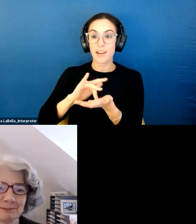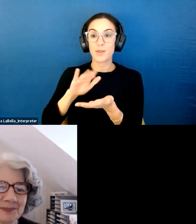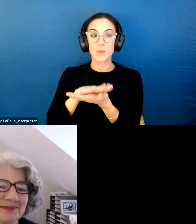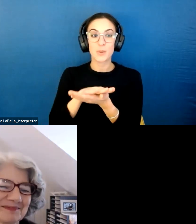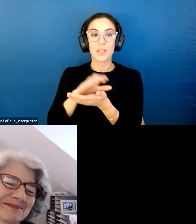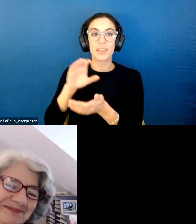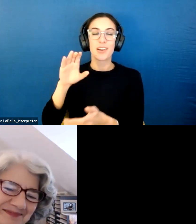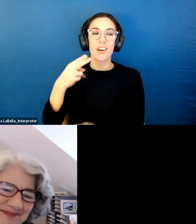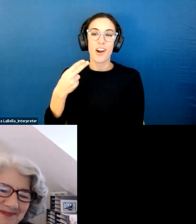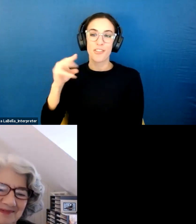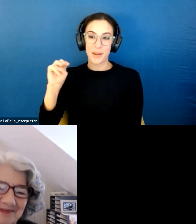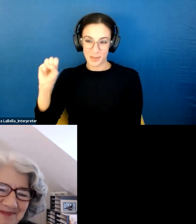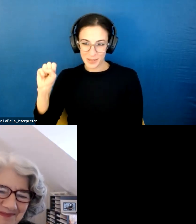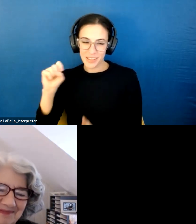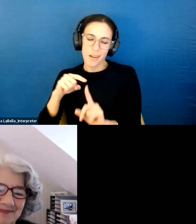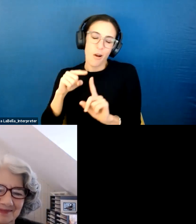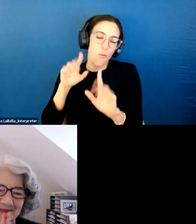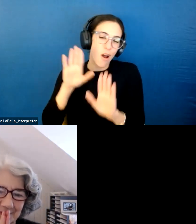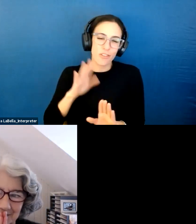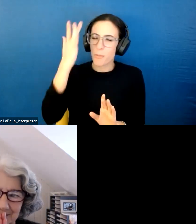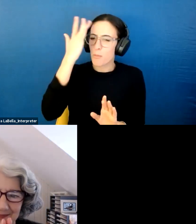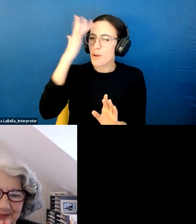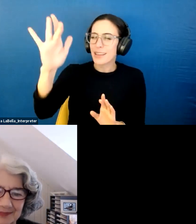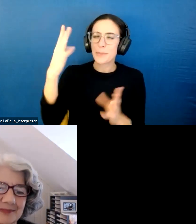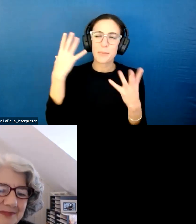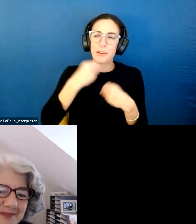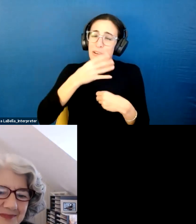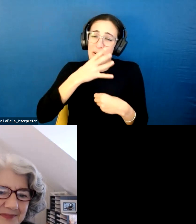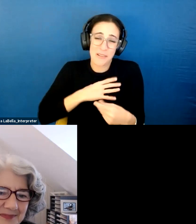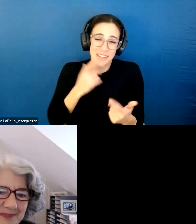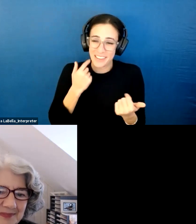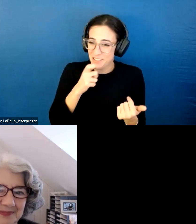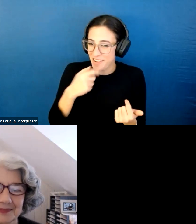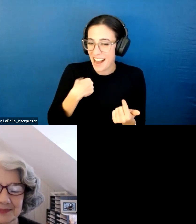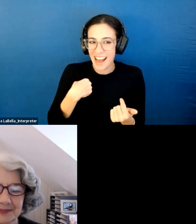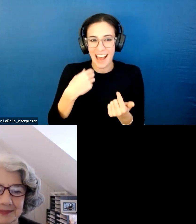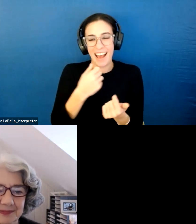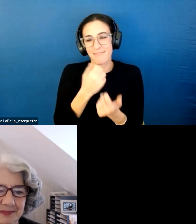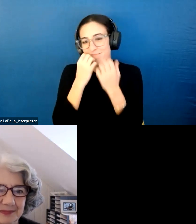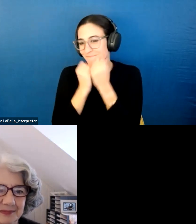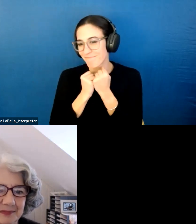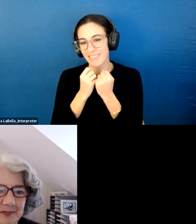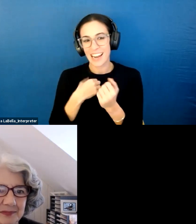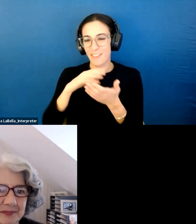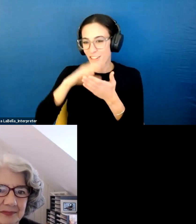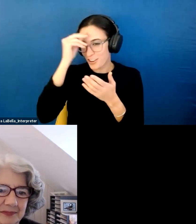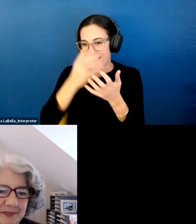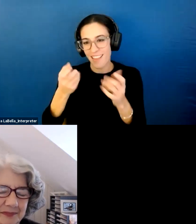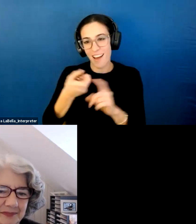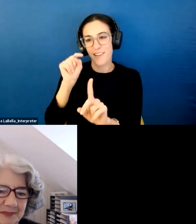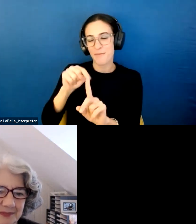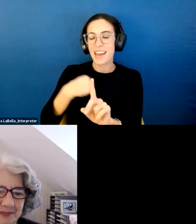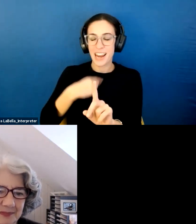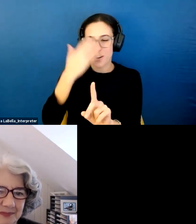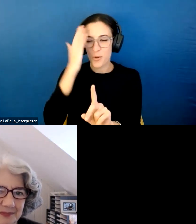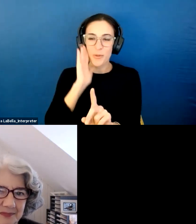beautiful woman who I adore as well and have learned a lot from. And I know we'll be hearing some really, really interesting